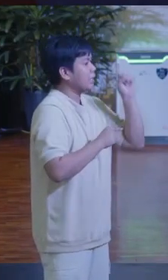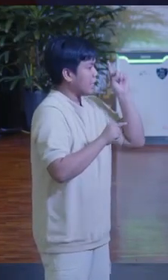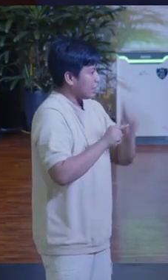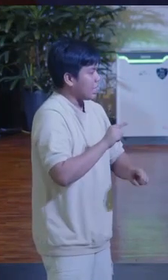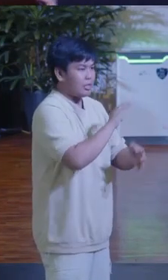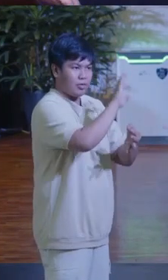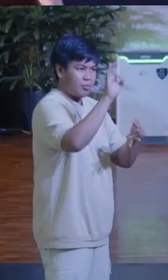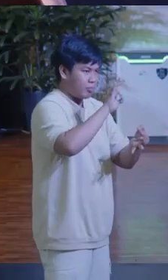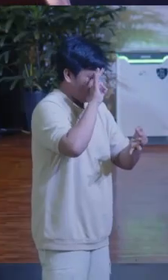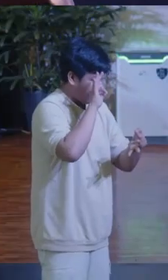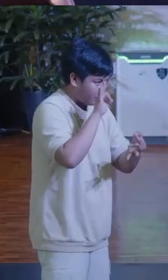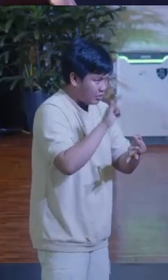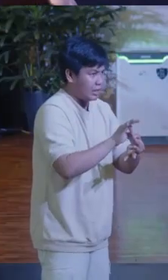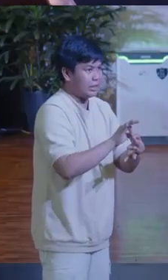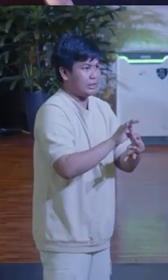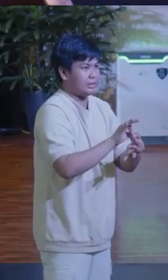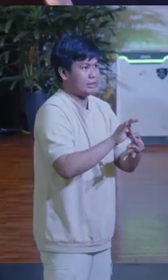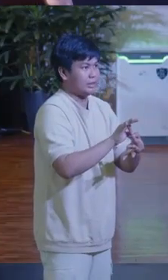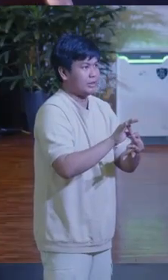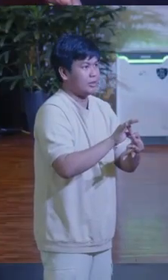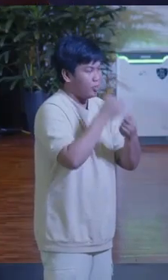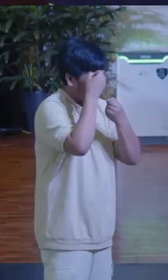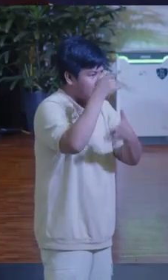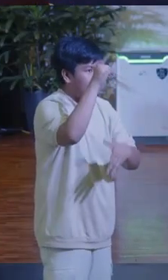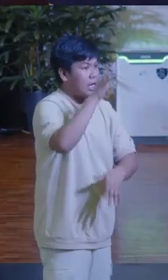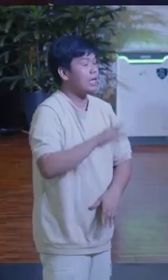Gumawa na ba kayo ng New Year's resolution ninyo?